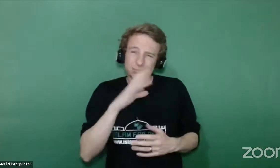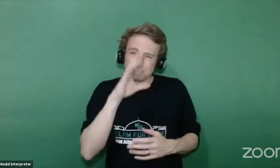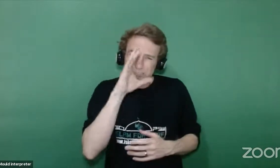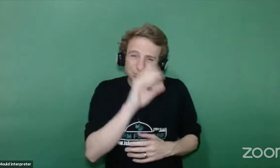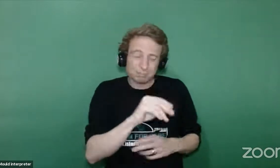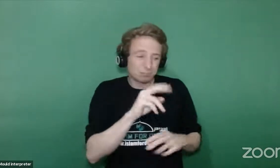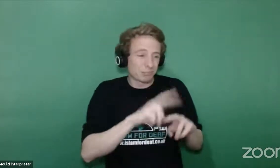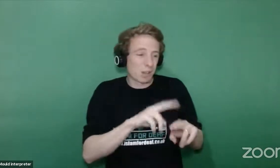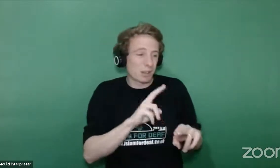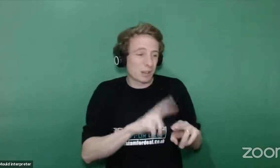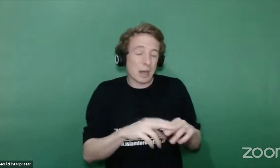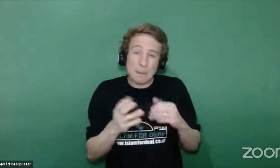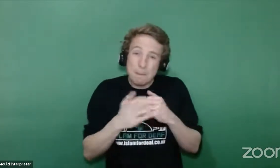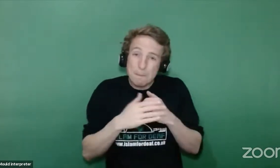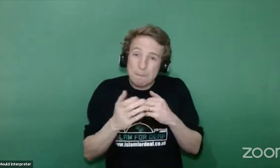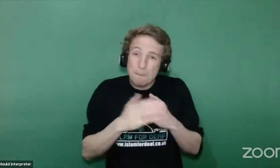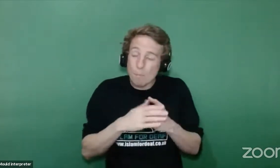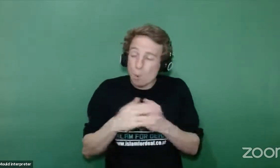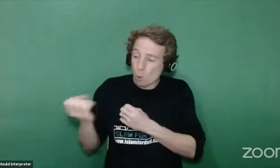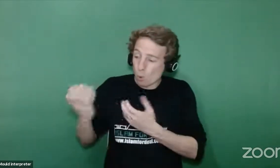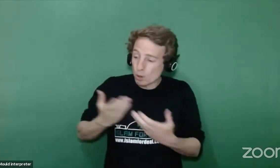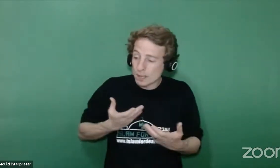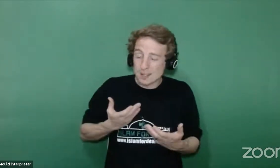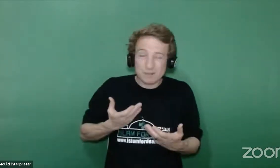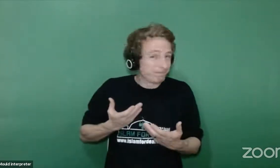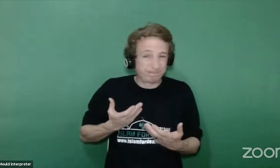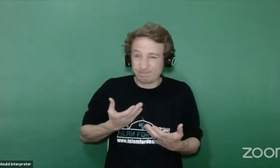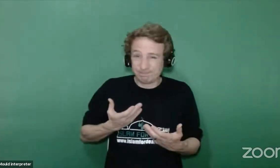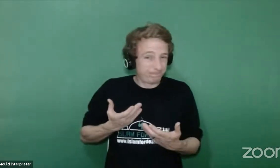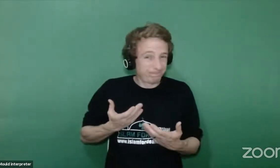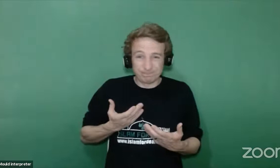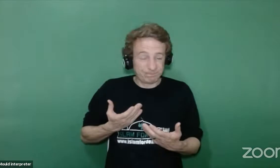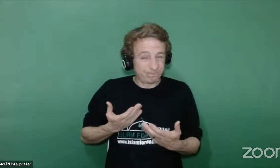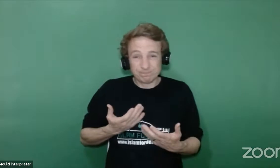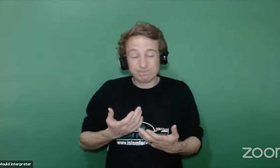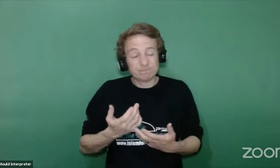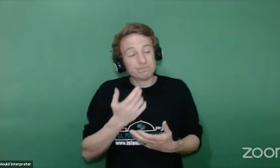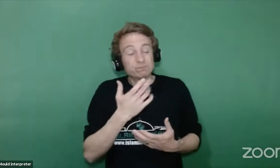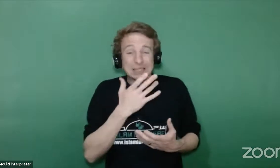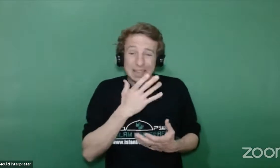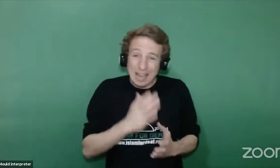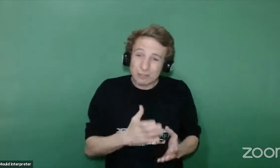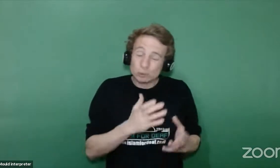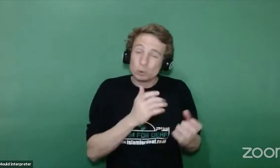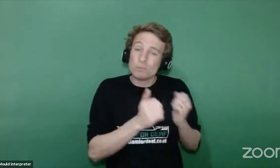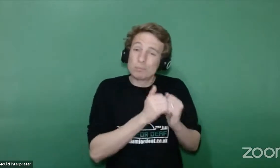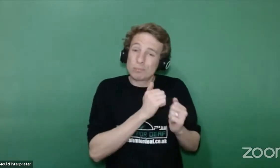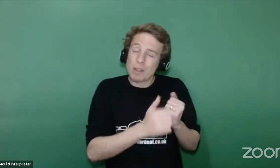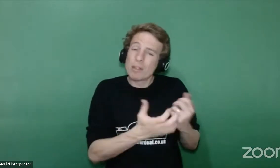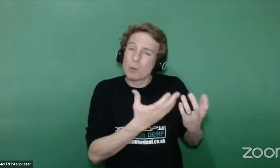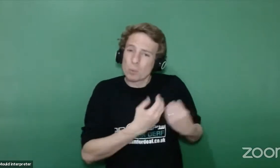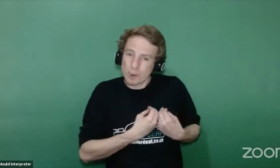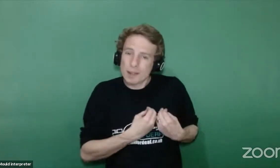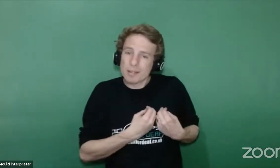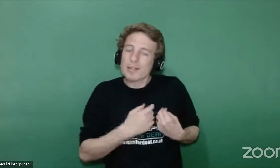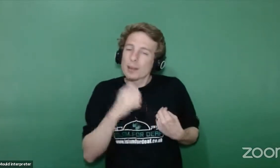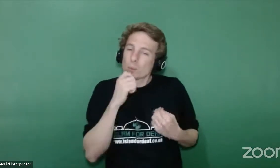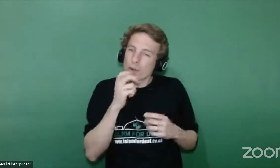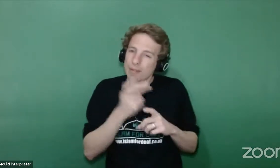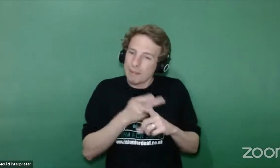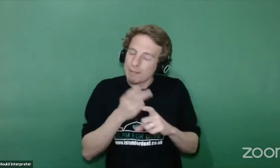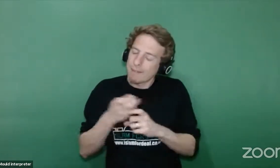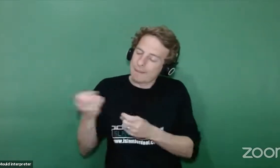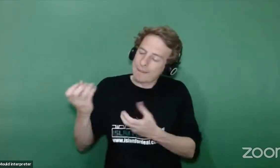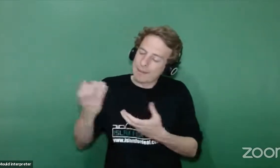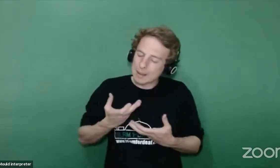we get, unless we take our brother. So send our brother with us, and we shall get our measure, and truly